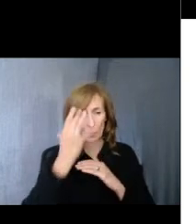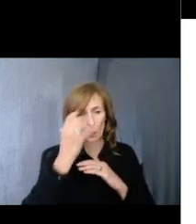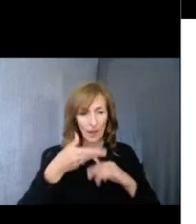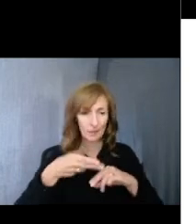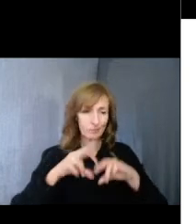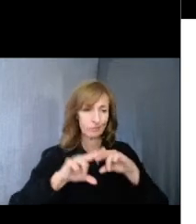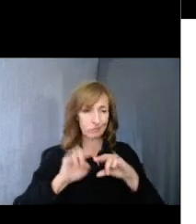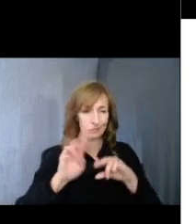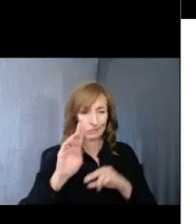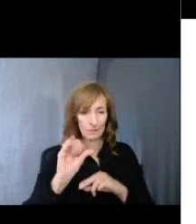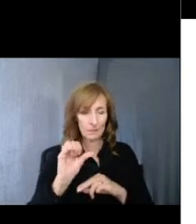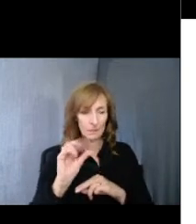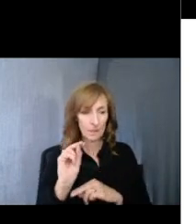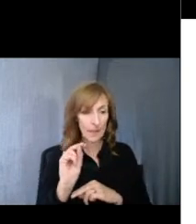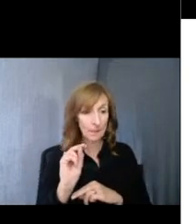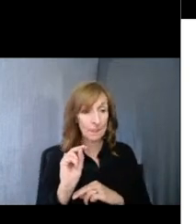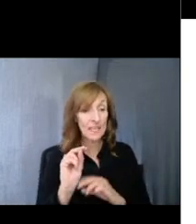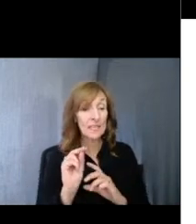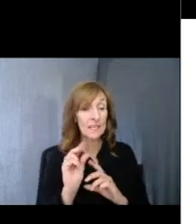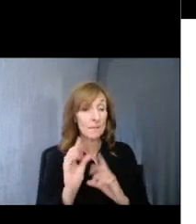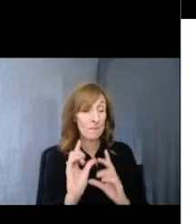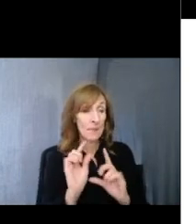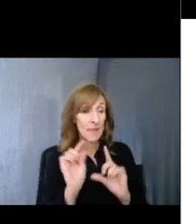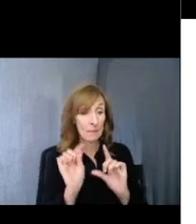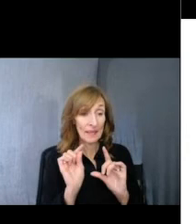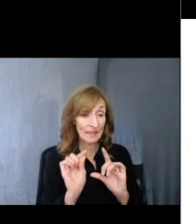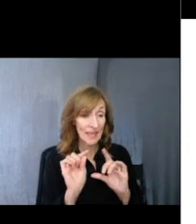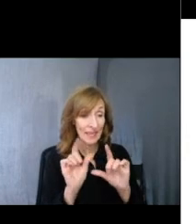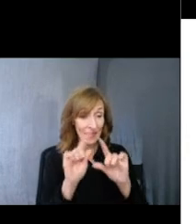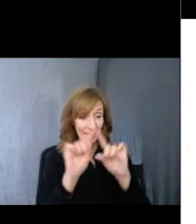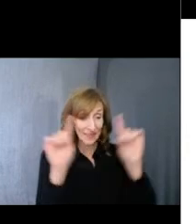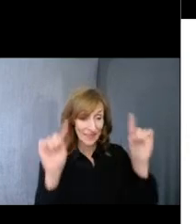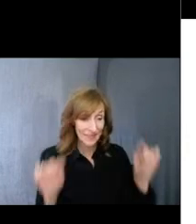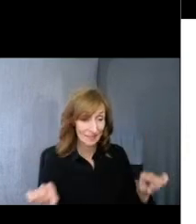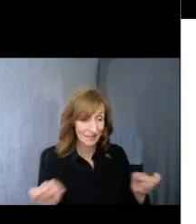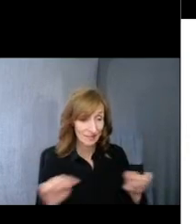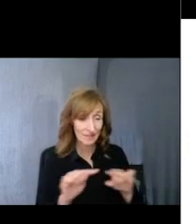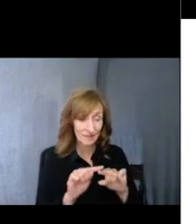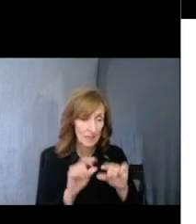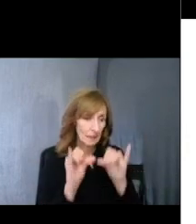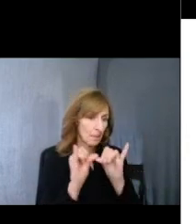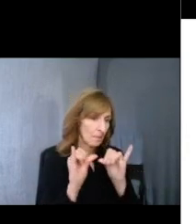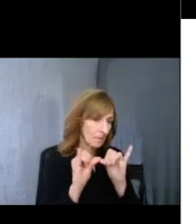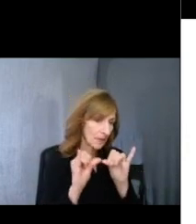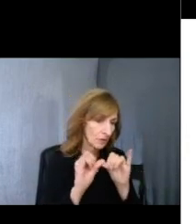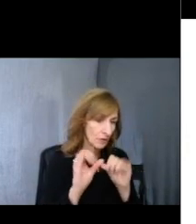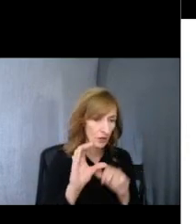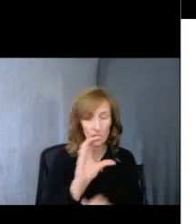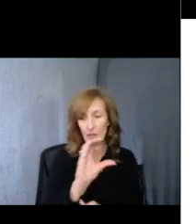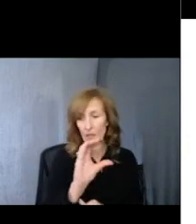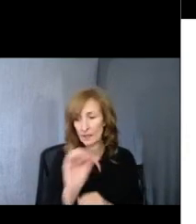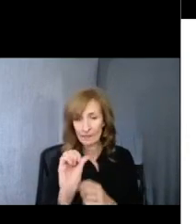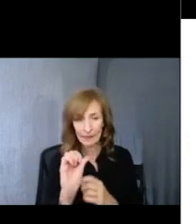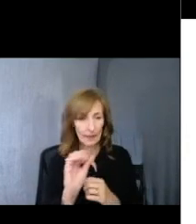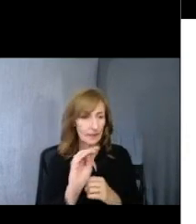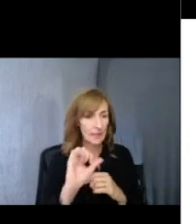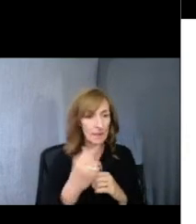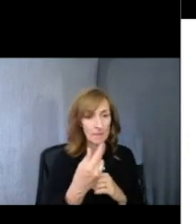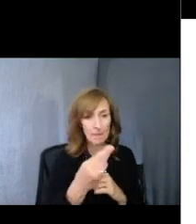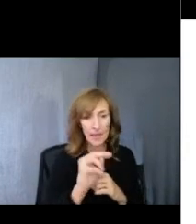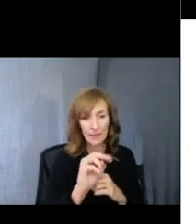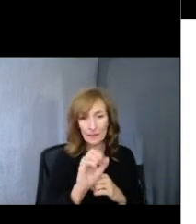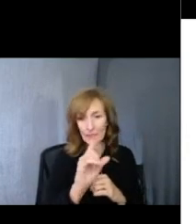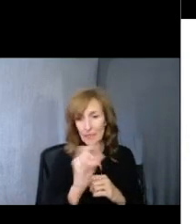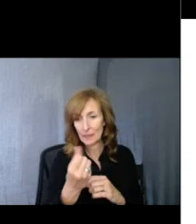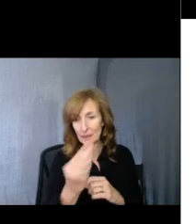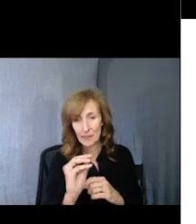is measuring lots of different things, right, are things like calcium, magnesium, but particularly sodium, potassium, chloride, a whole